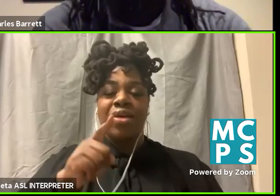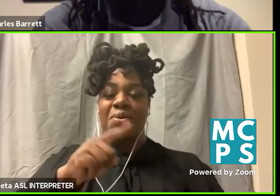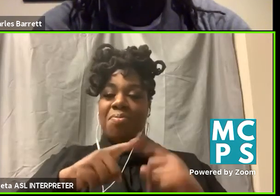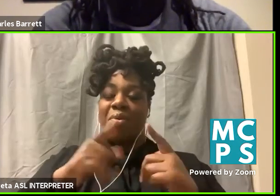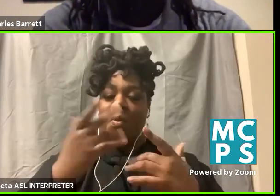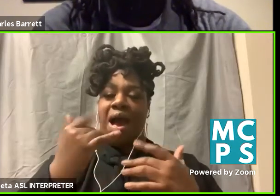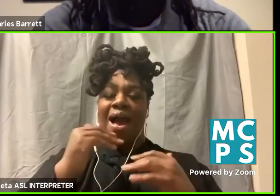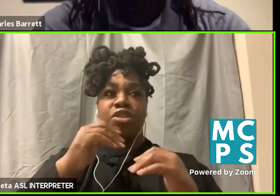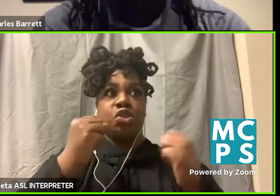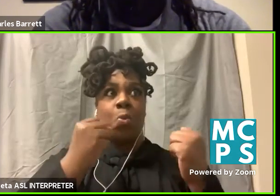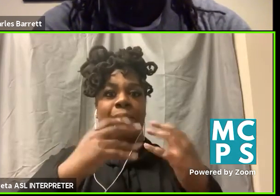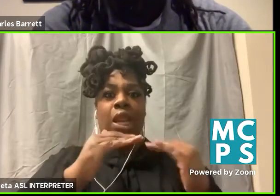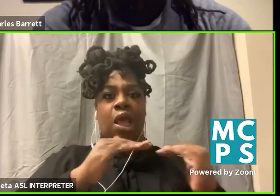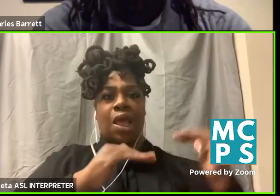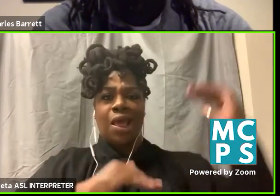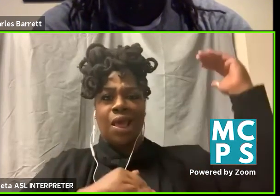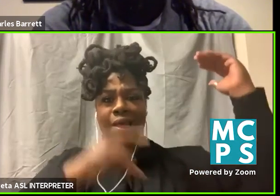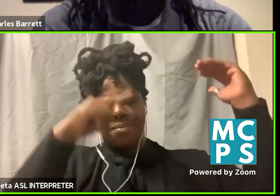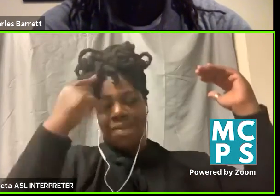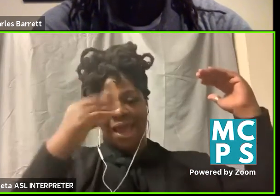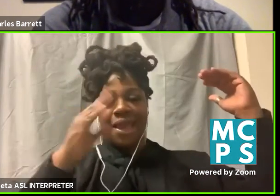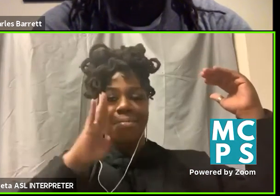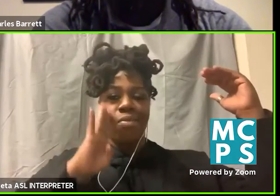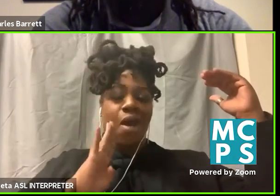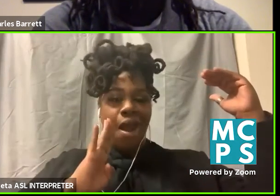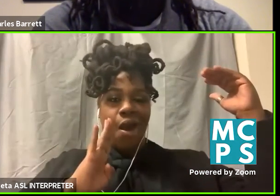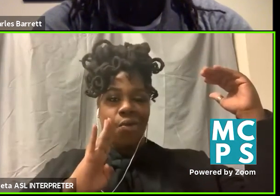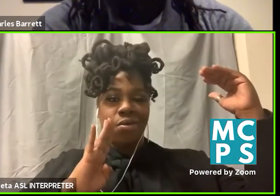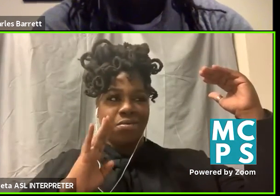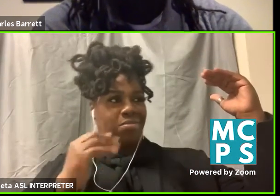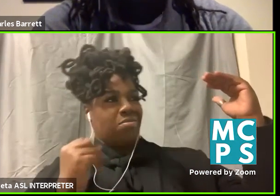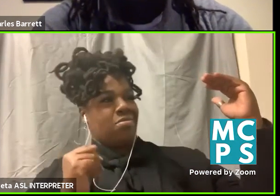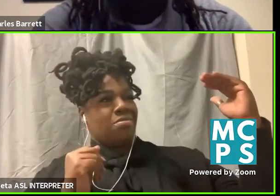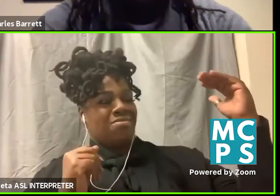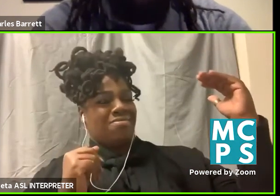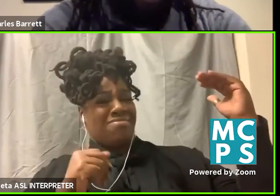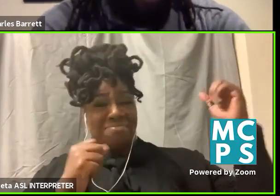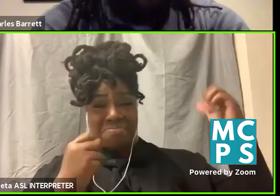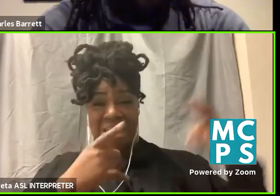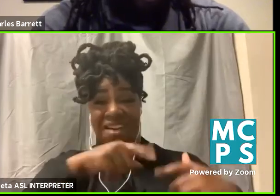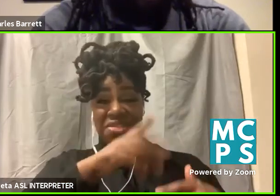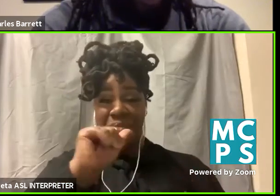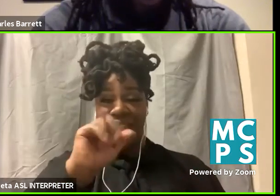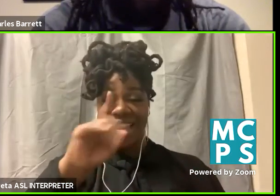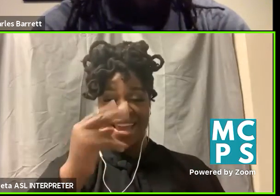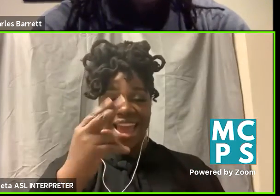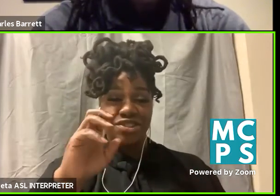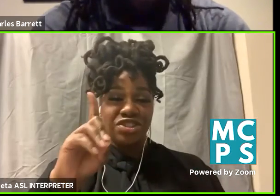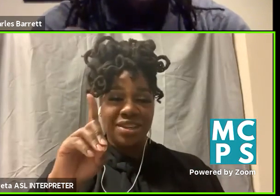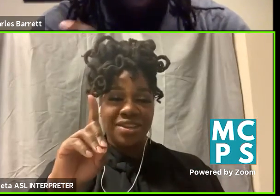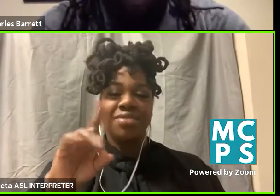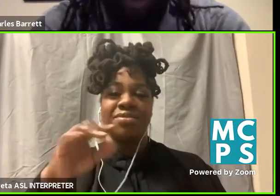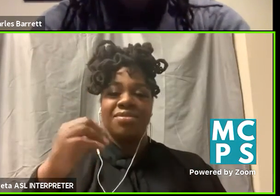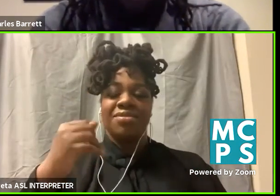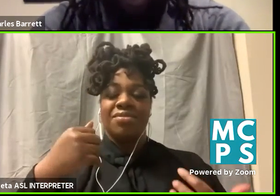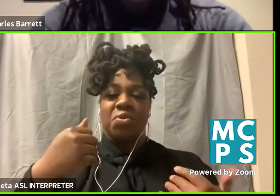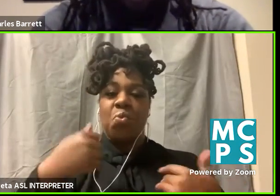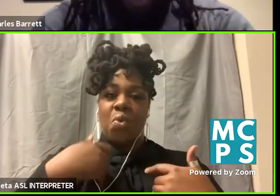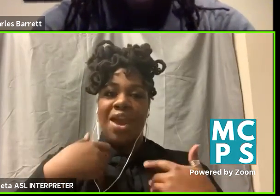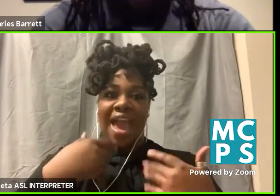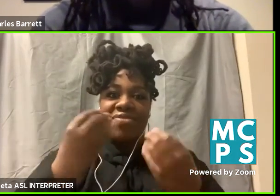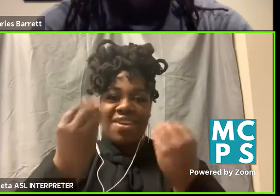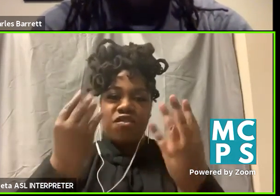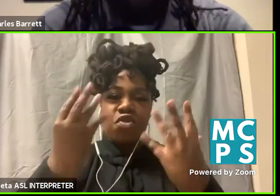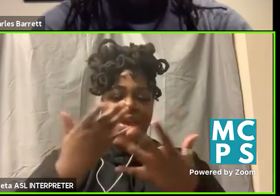from that is quite frankly right in front of us? I would echo what Daniel said, but also want to go back to what